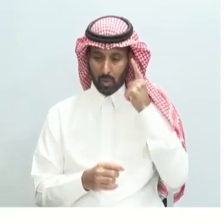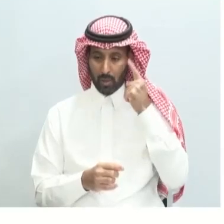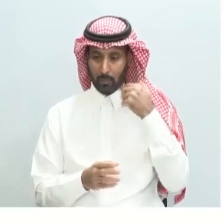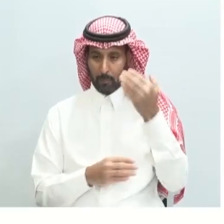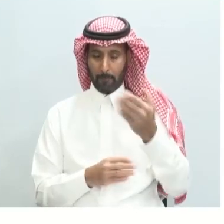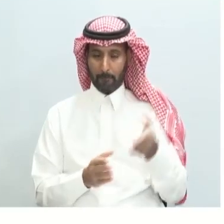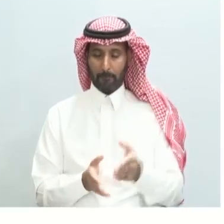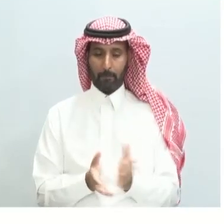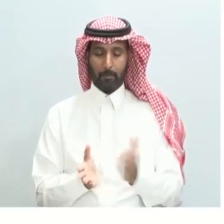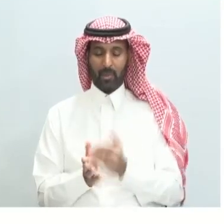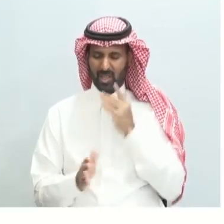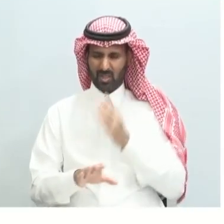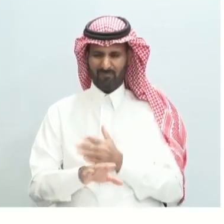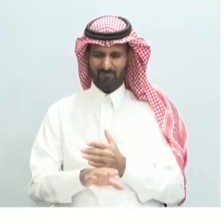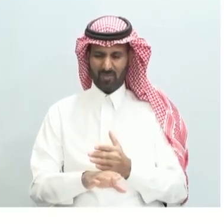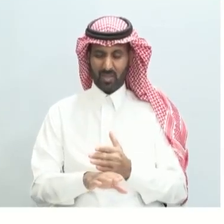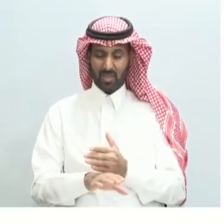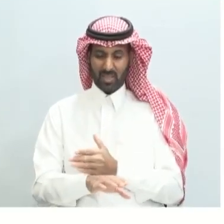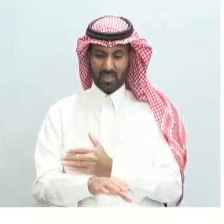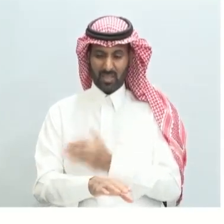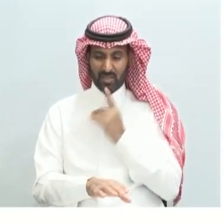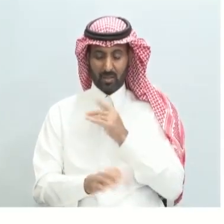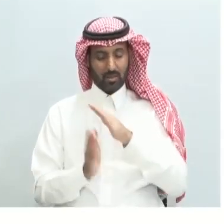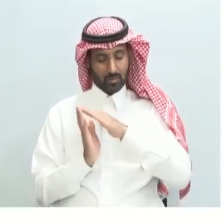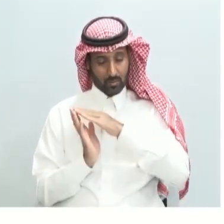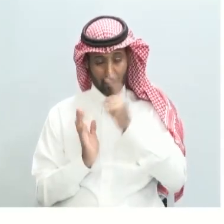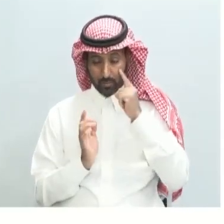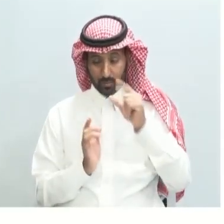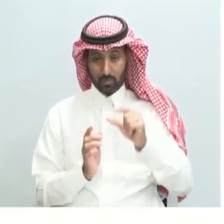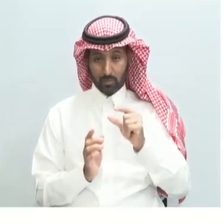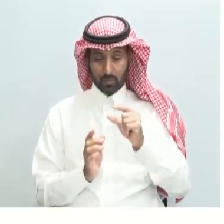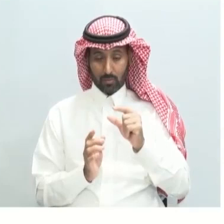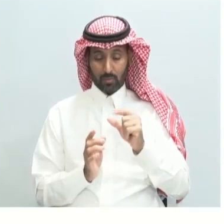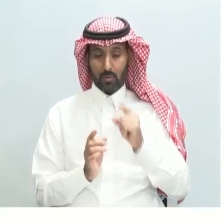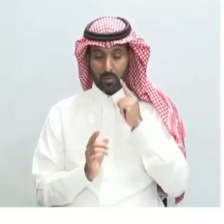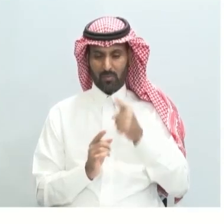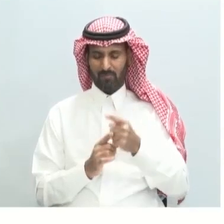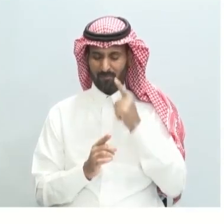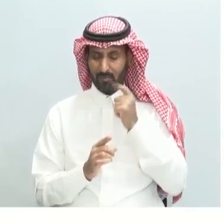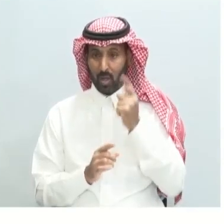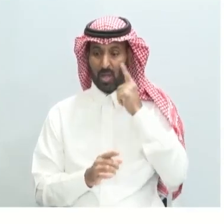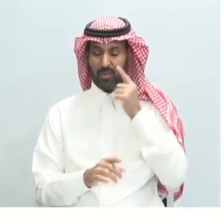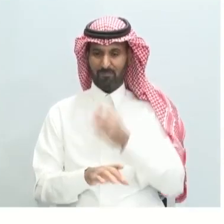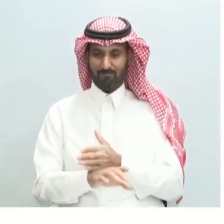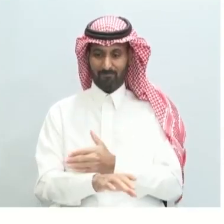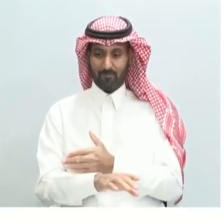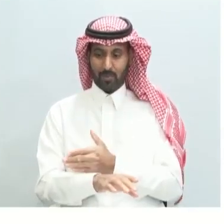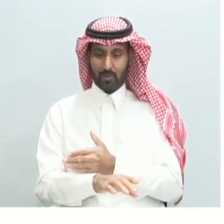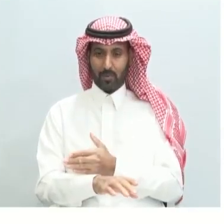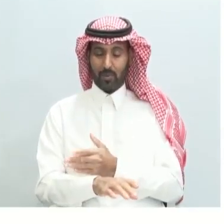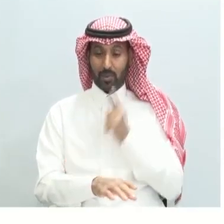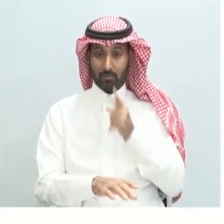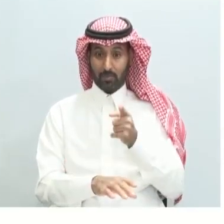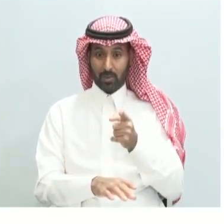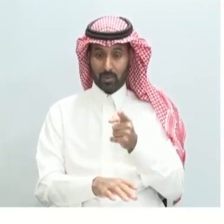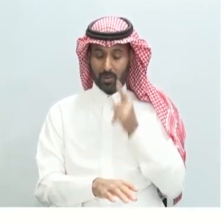wise. Late to bed. Late to bed and late to rise makes